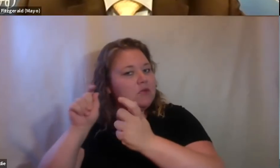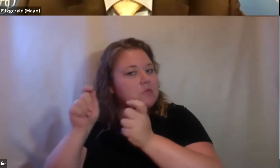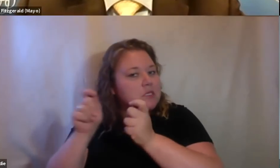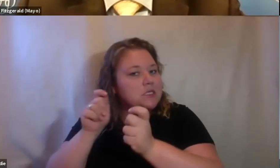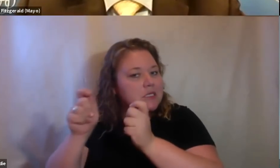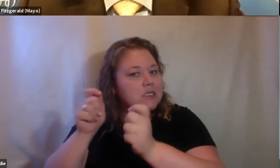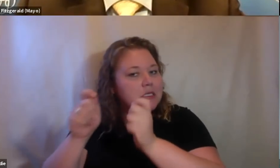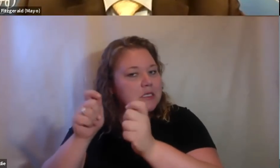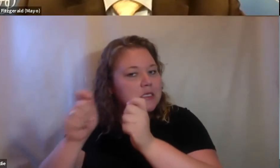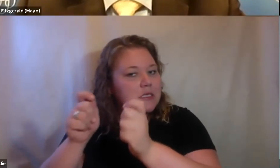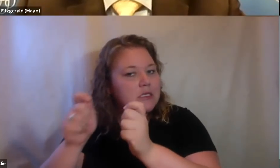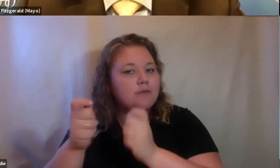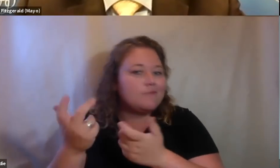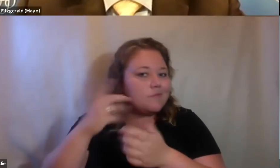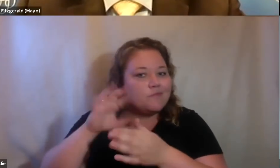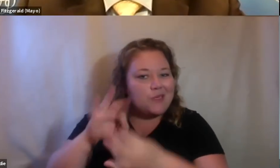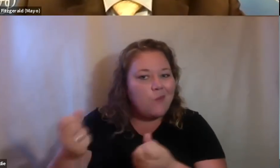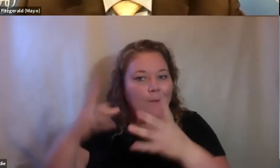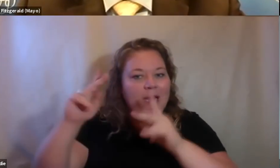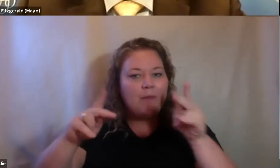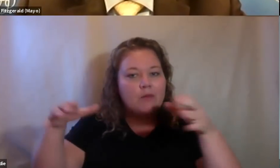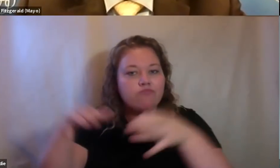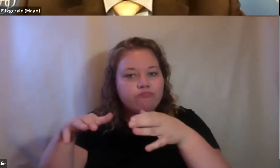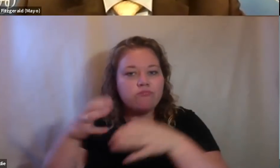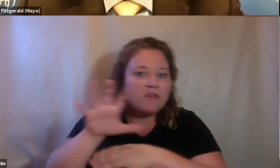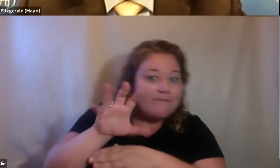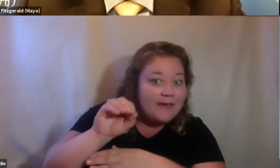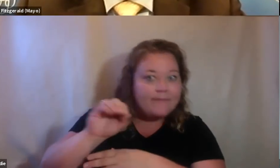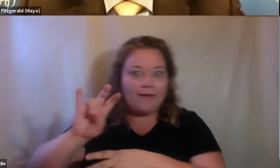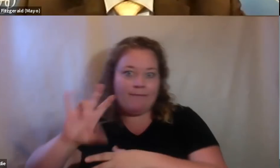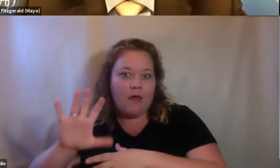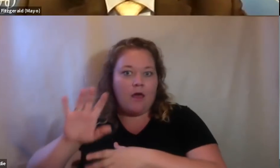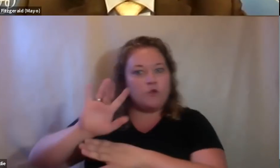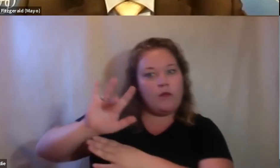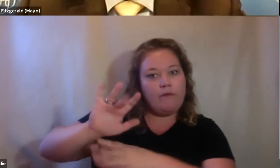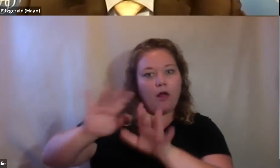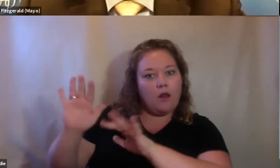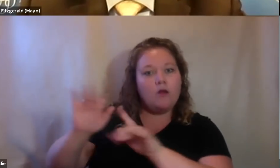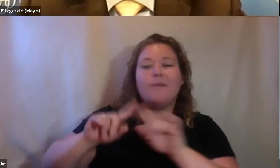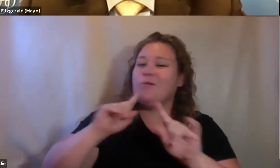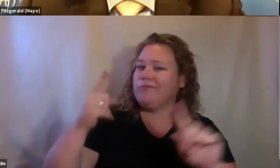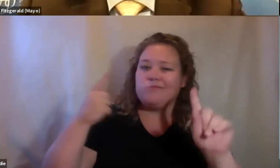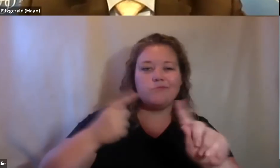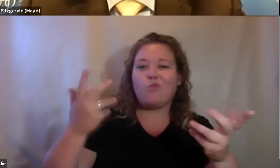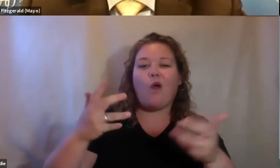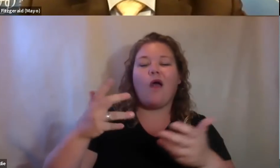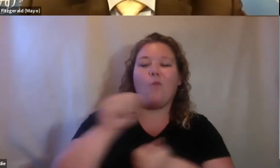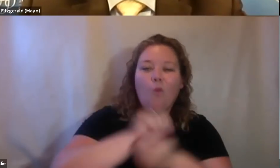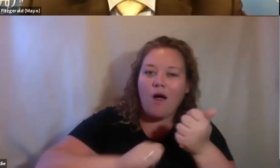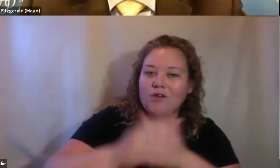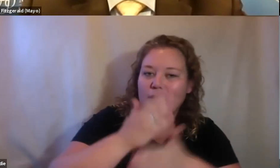numbers of people can be together, it really is more about washing your hands, physical distancing, that 6 feet,